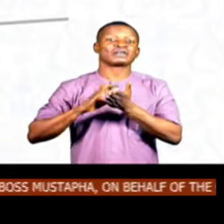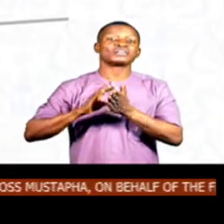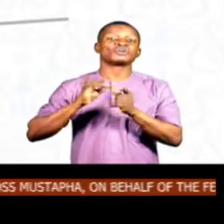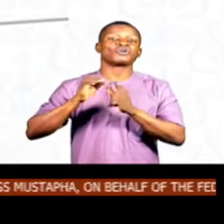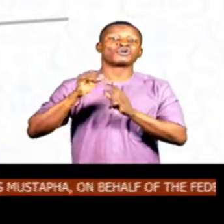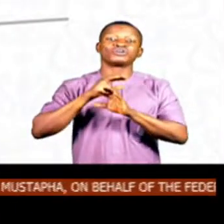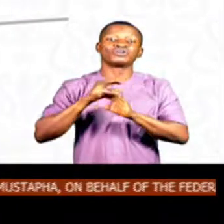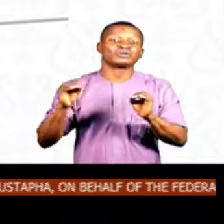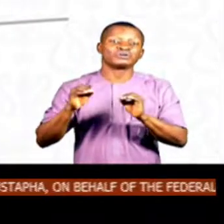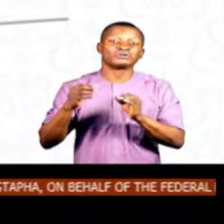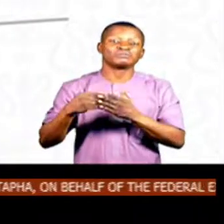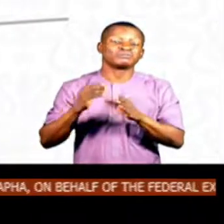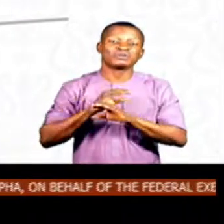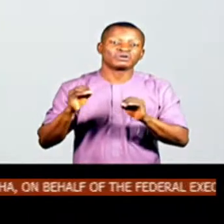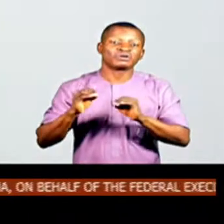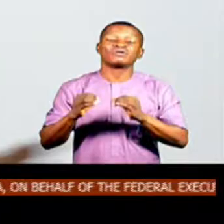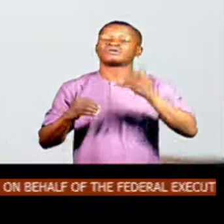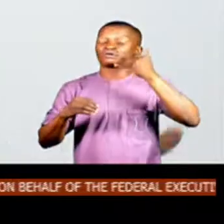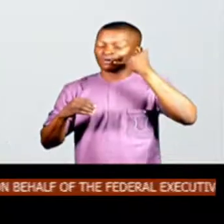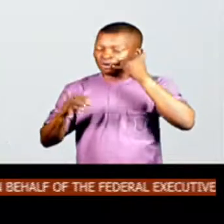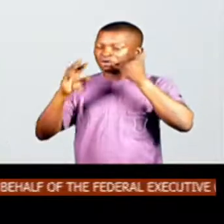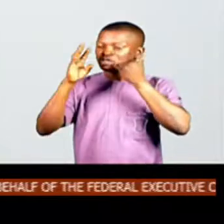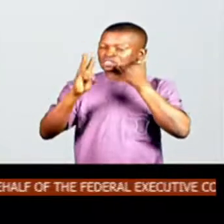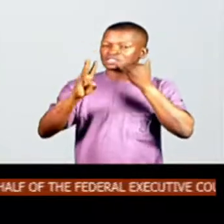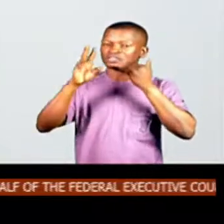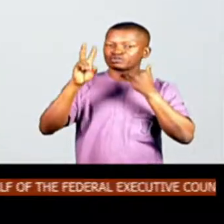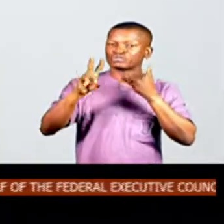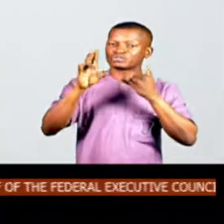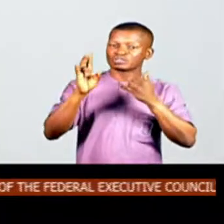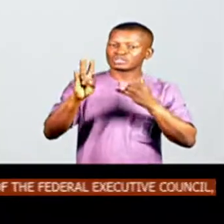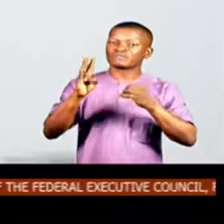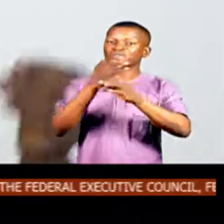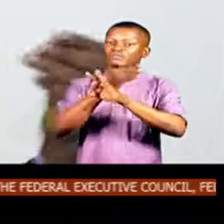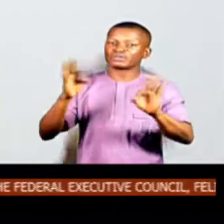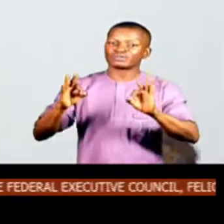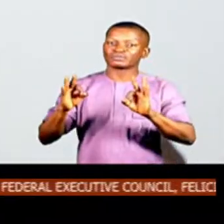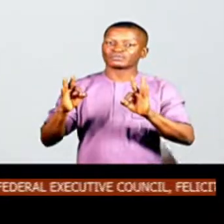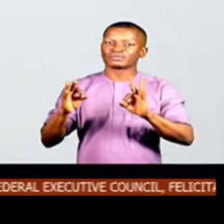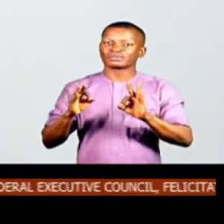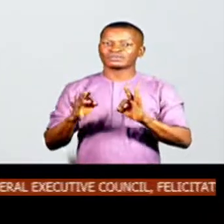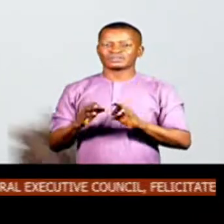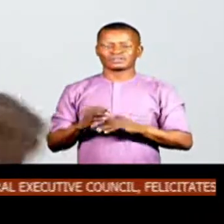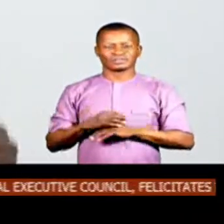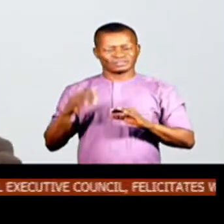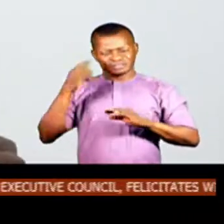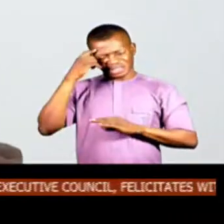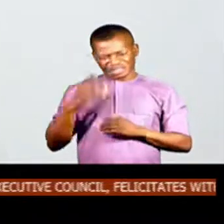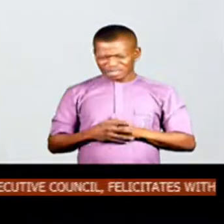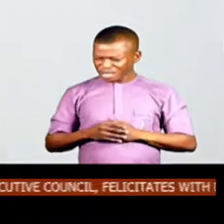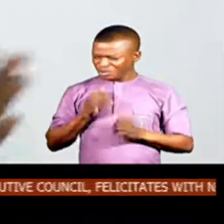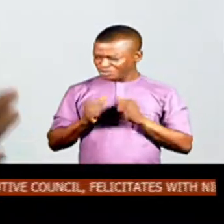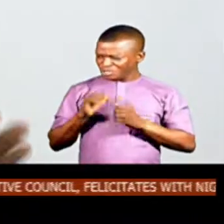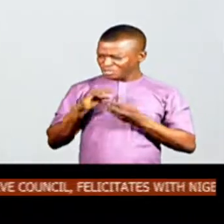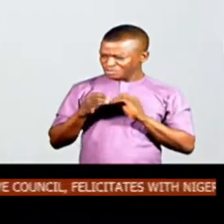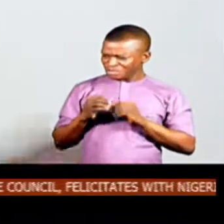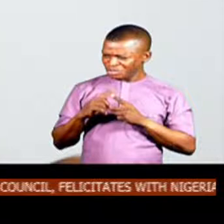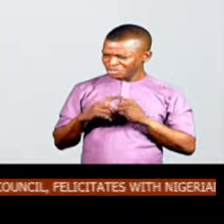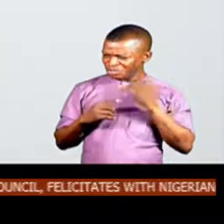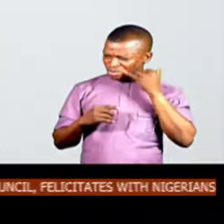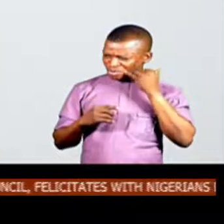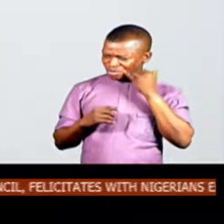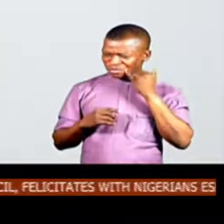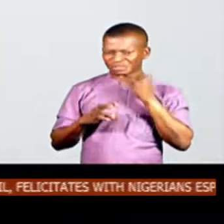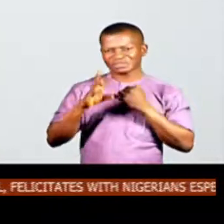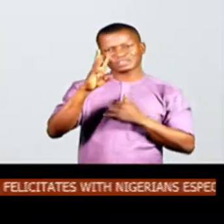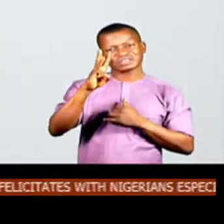not, you will always make a call. Unlike where you now have to begin to think, which number do I even call? 627